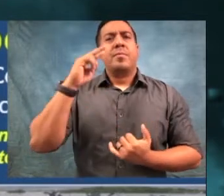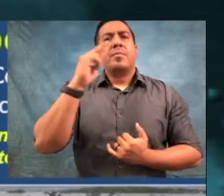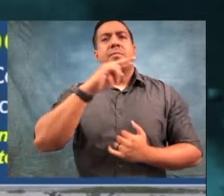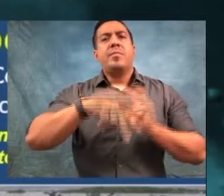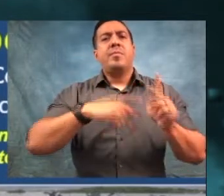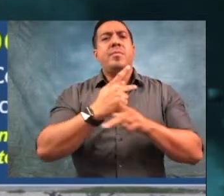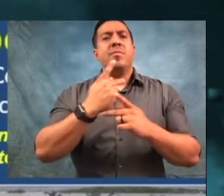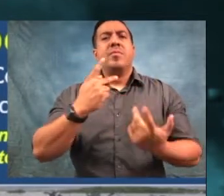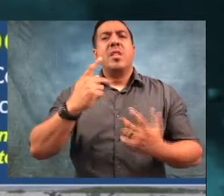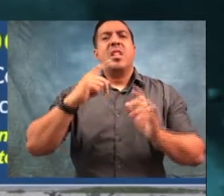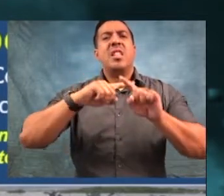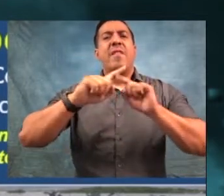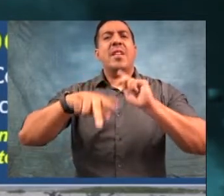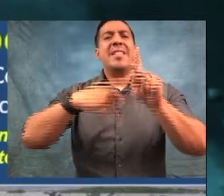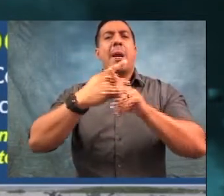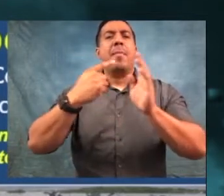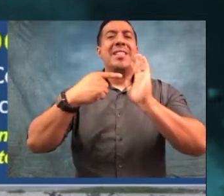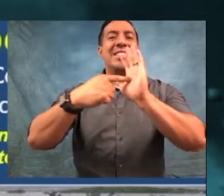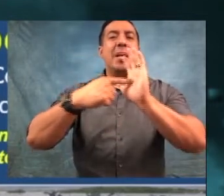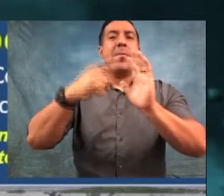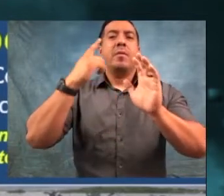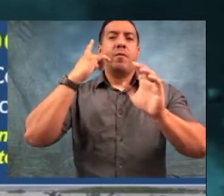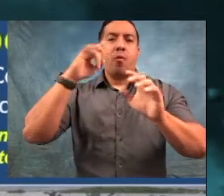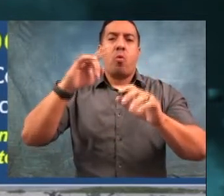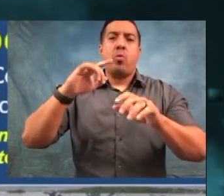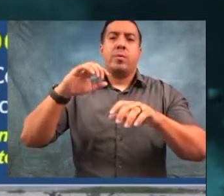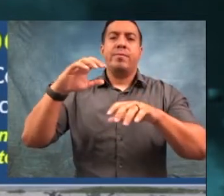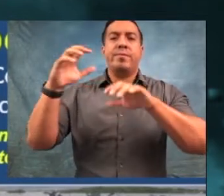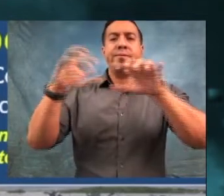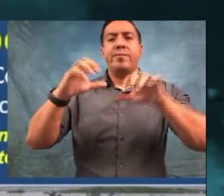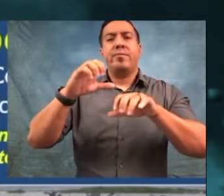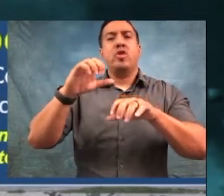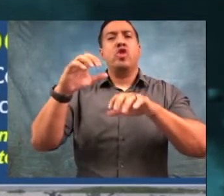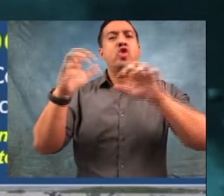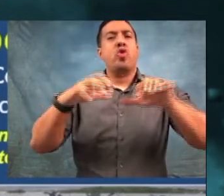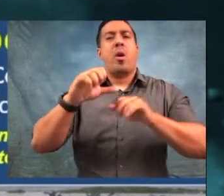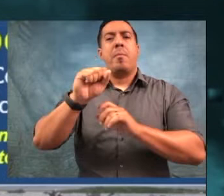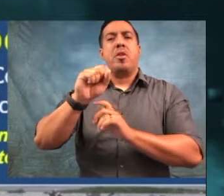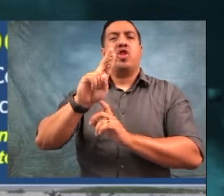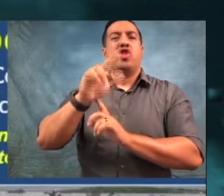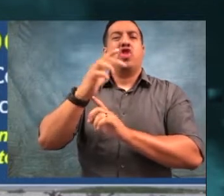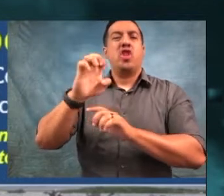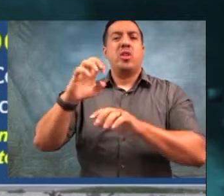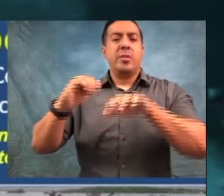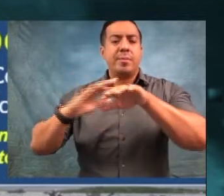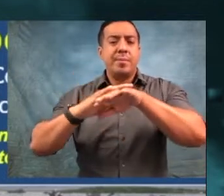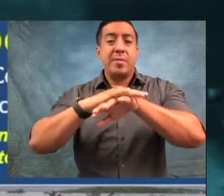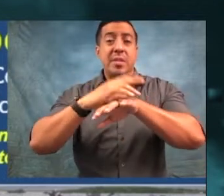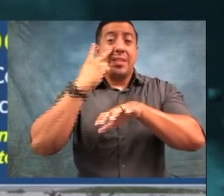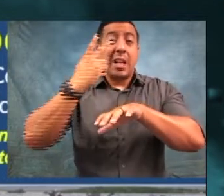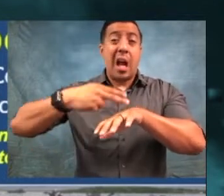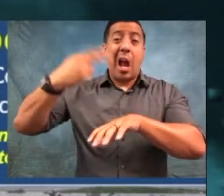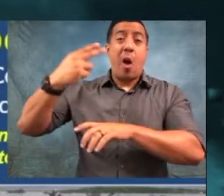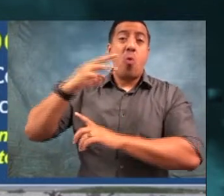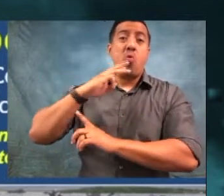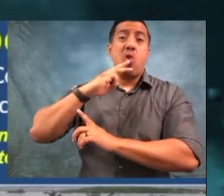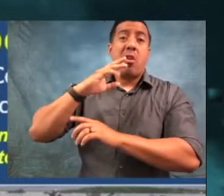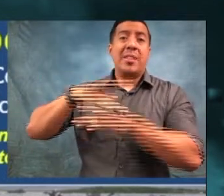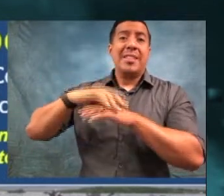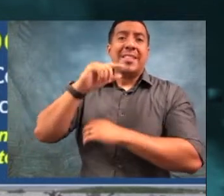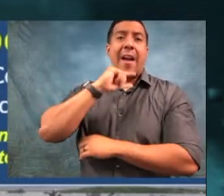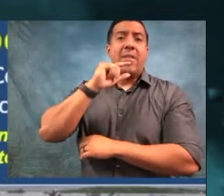So let's look at storm surge flooding examples from the local area. You can see the high water on Galveston